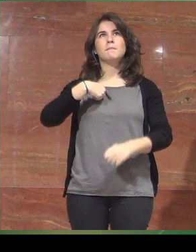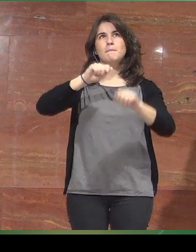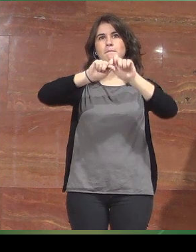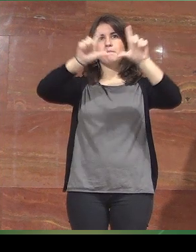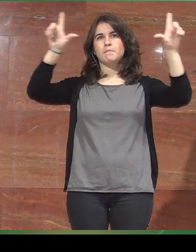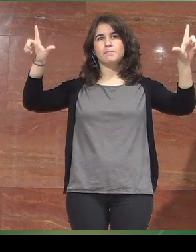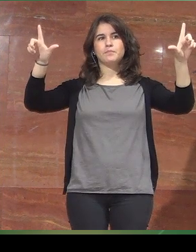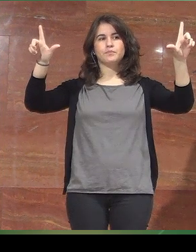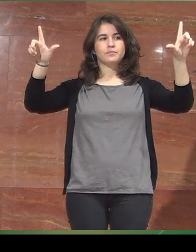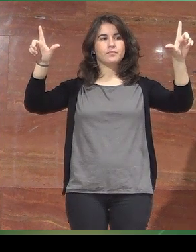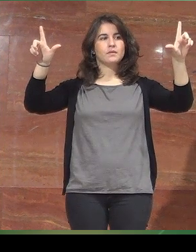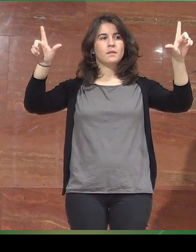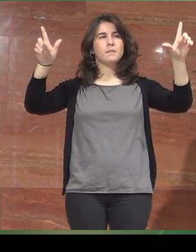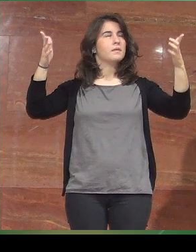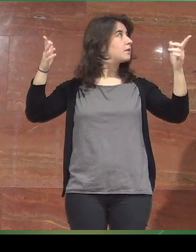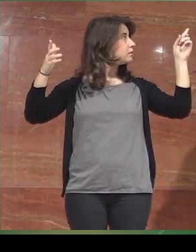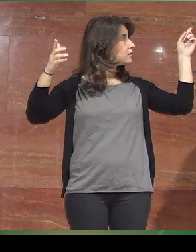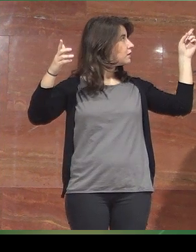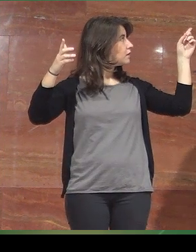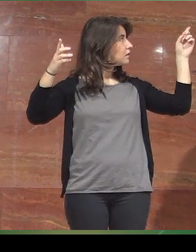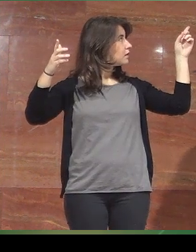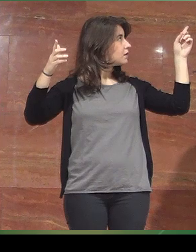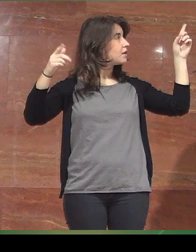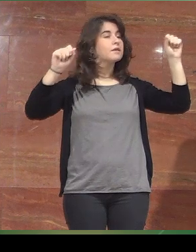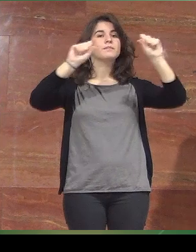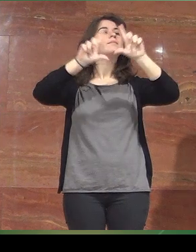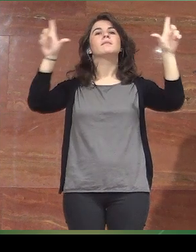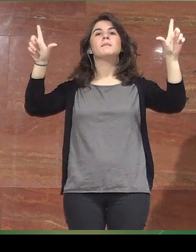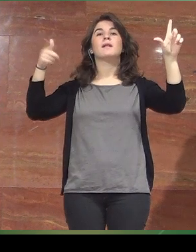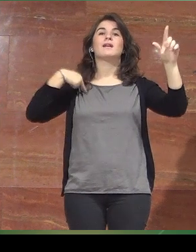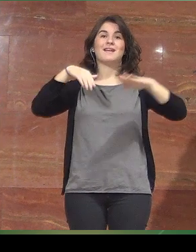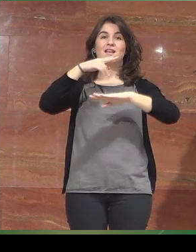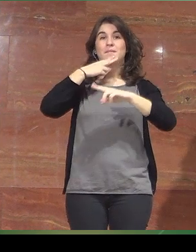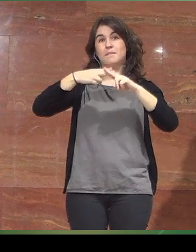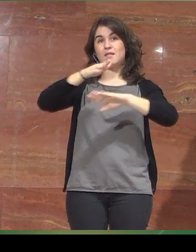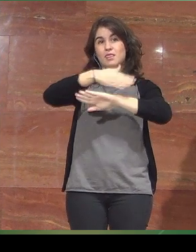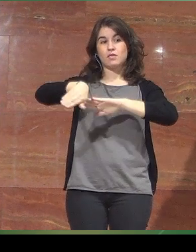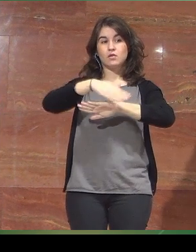they were and where the key destinations were.